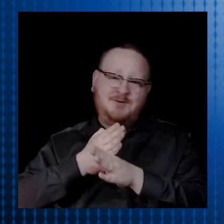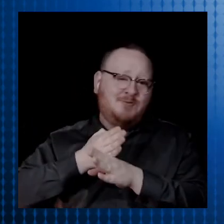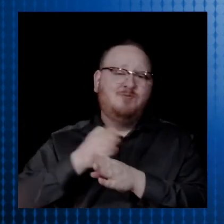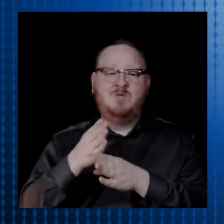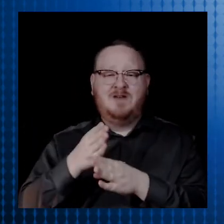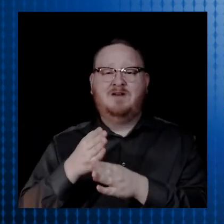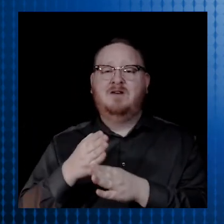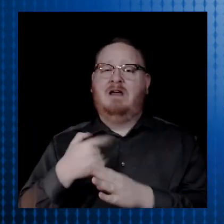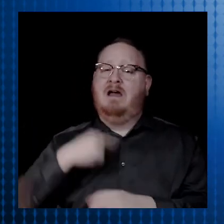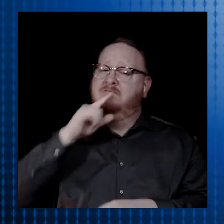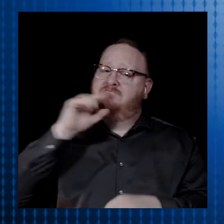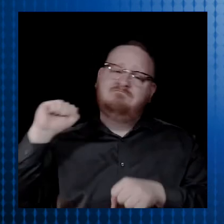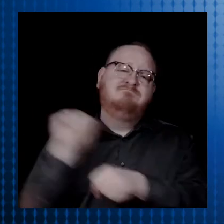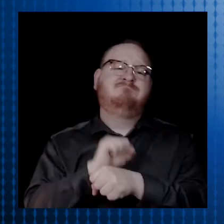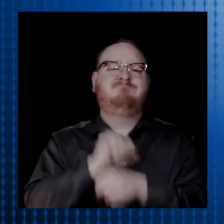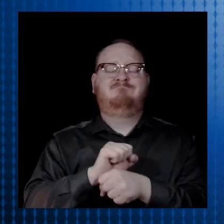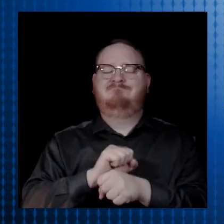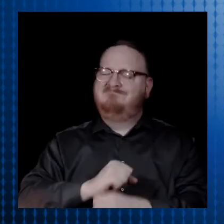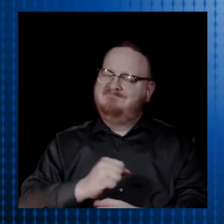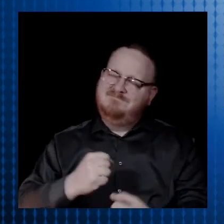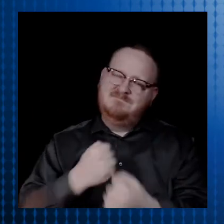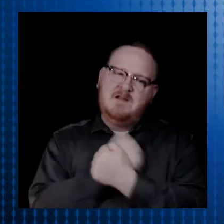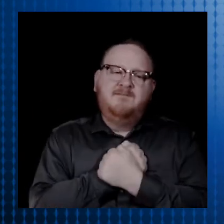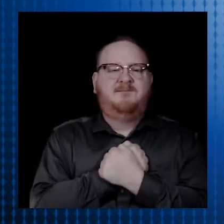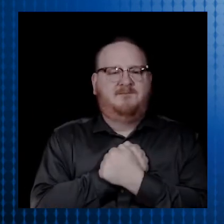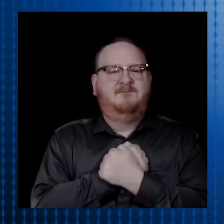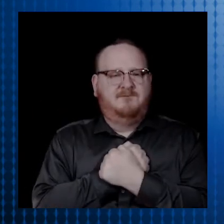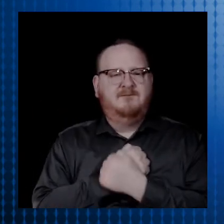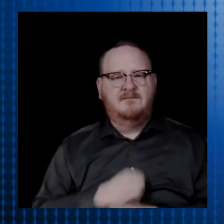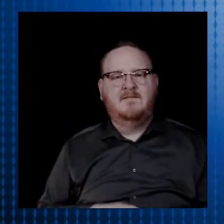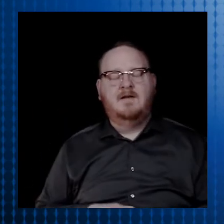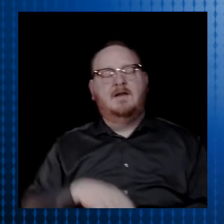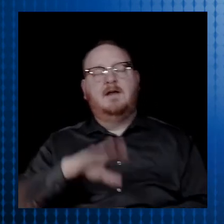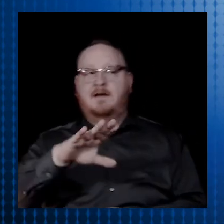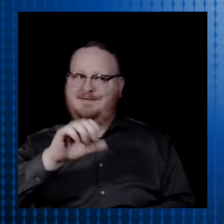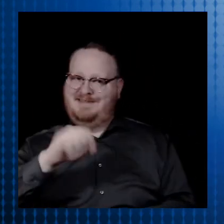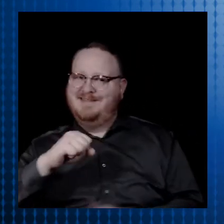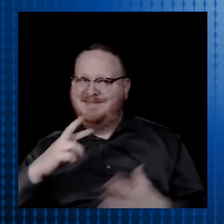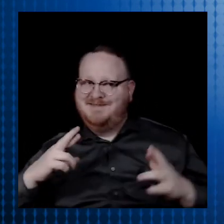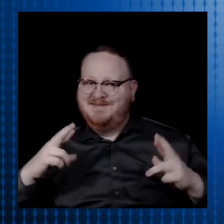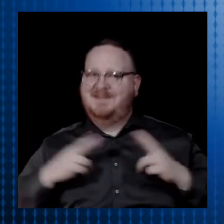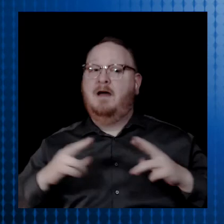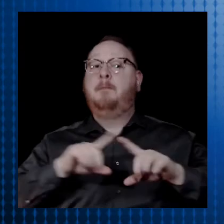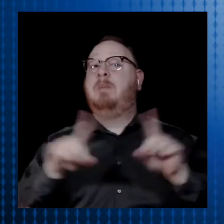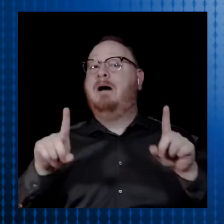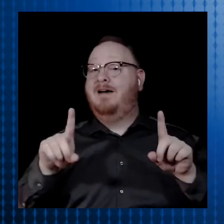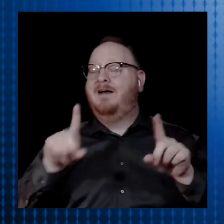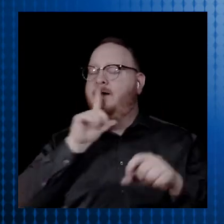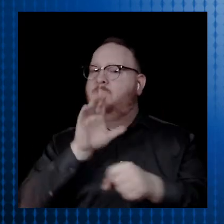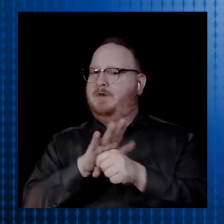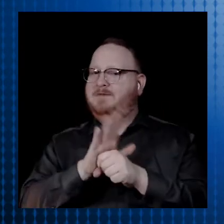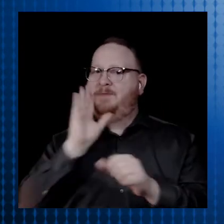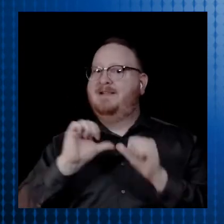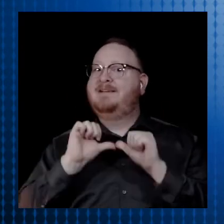have truly loved. I may be retiring, but I assure you, you